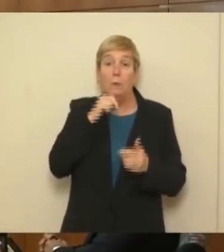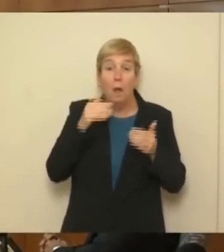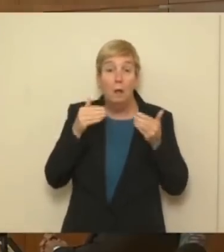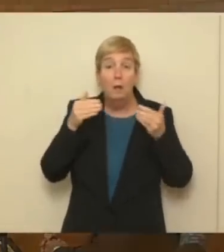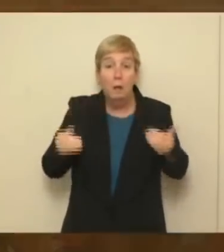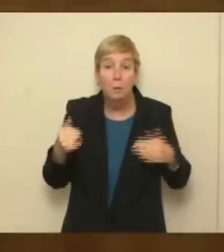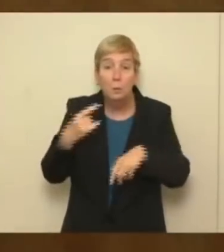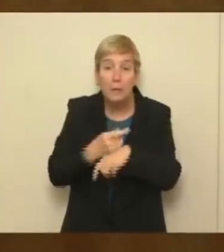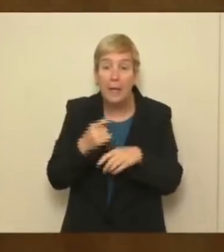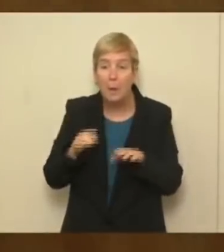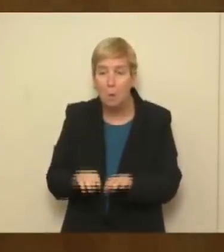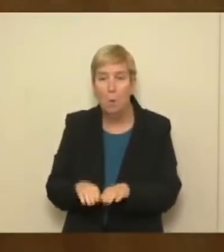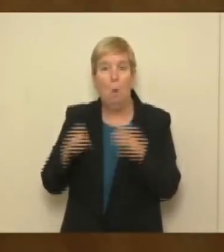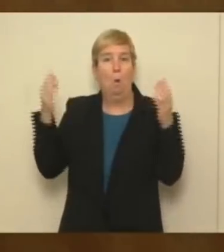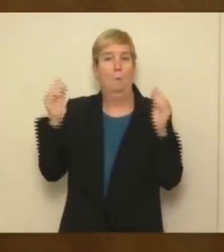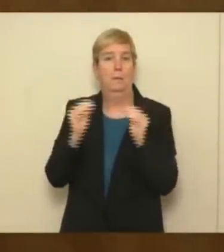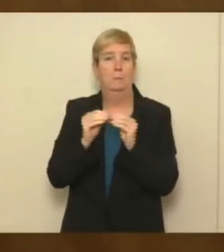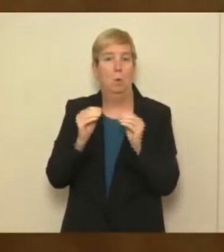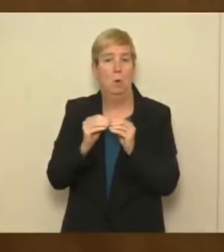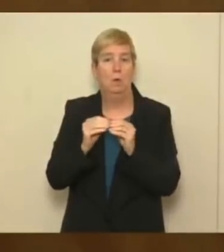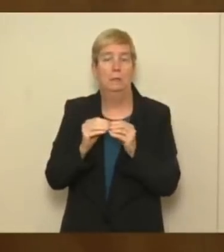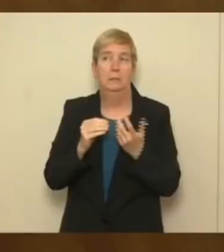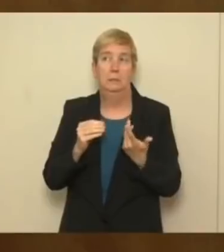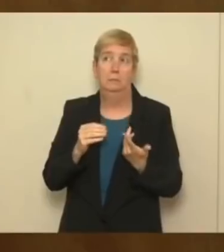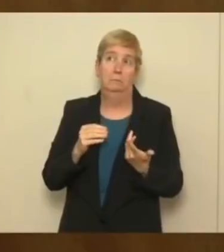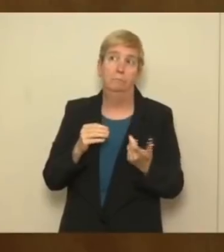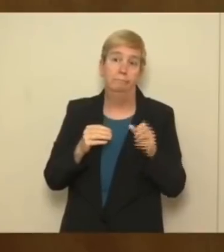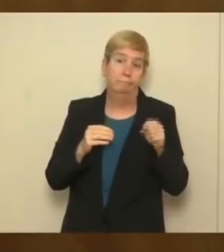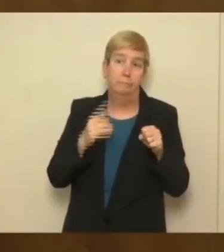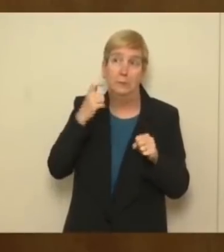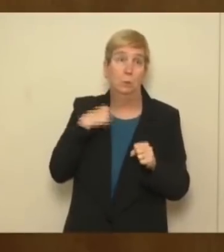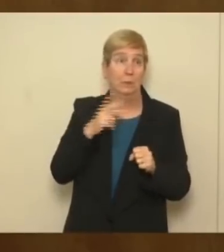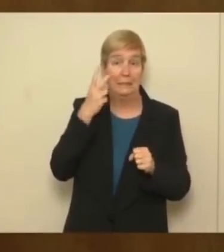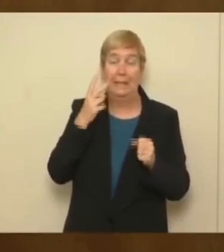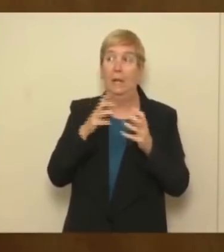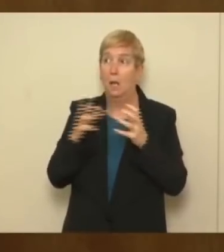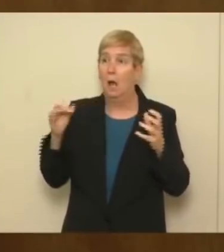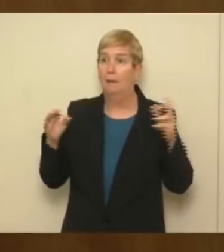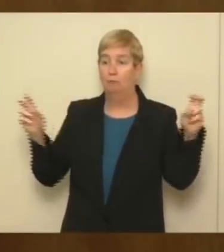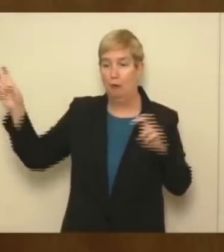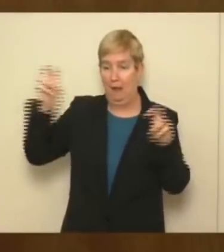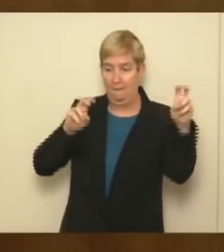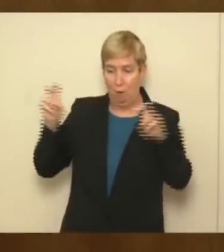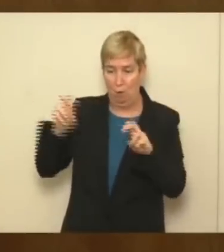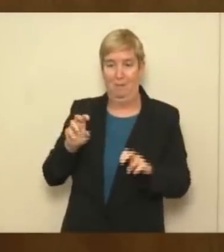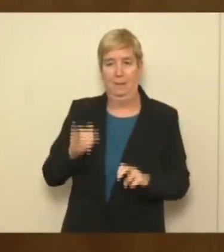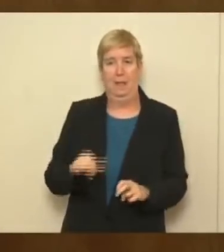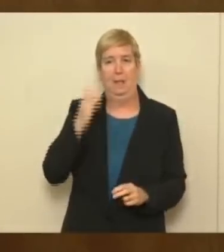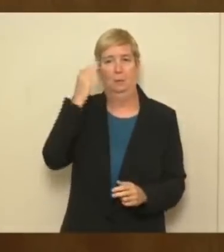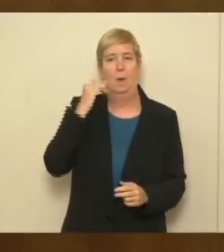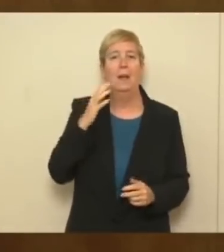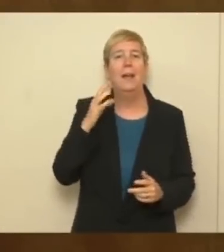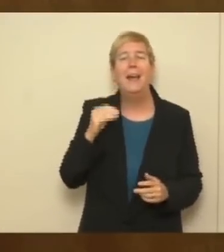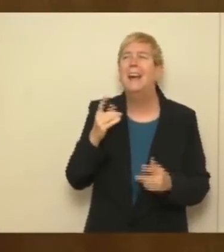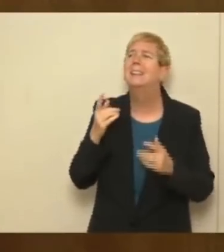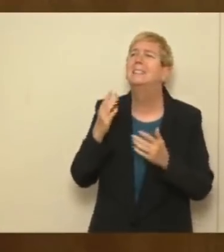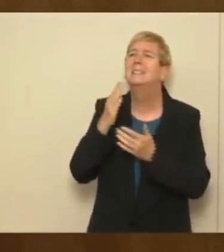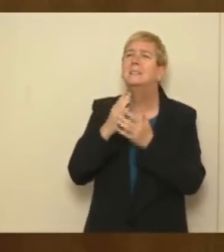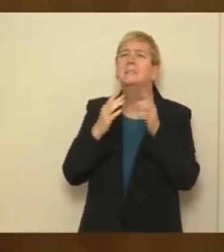seeing in good part as a result of travel. One other comment about businesses